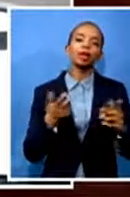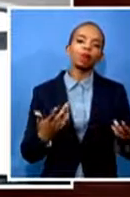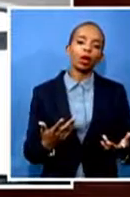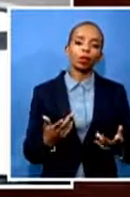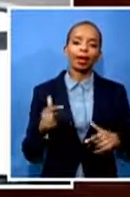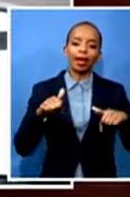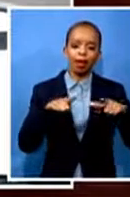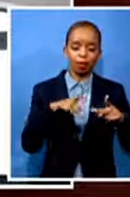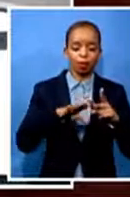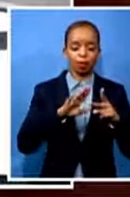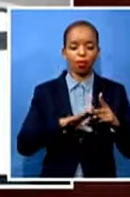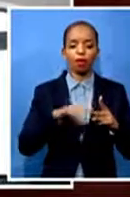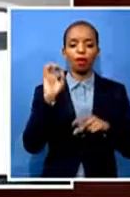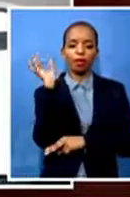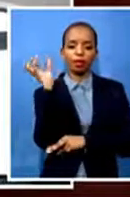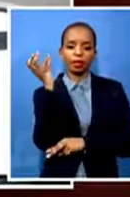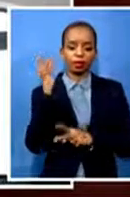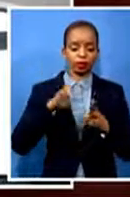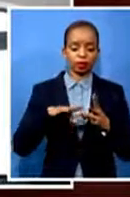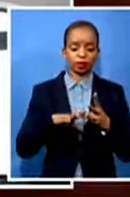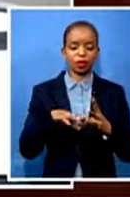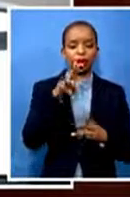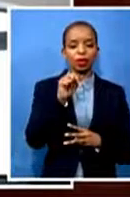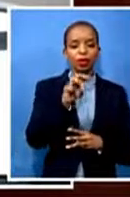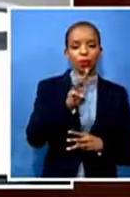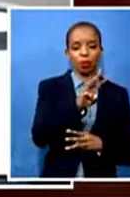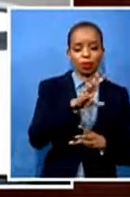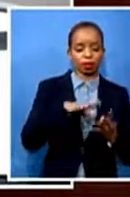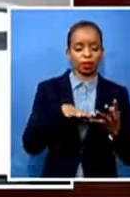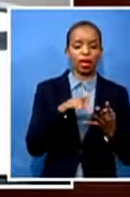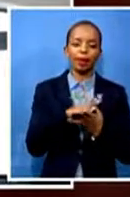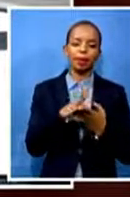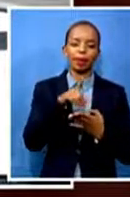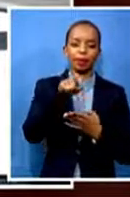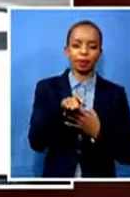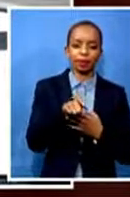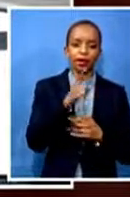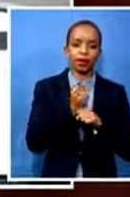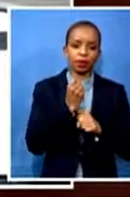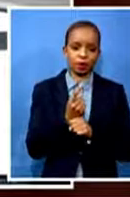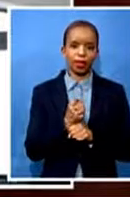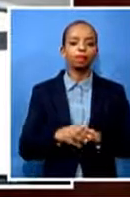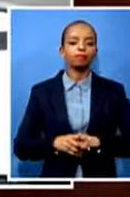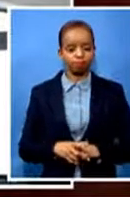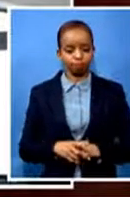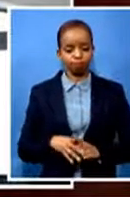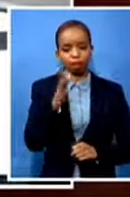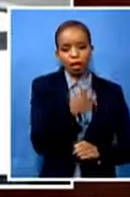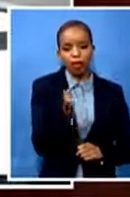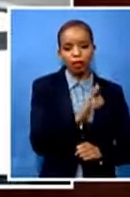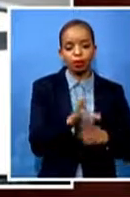parts of Gauteng. Yes, we will be dealing with those submissions. And in terms of our